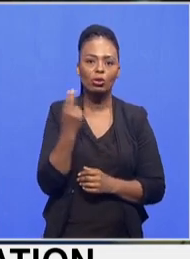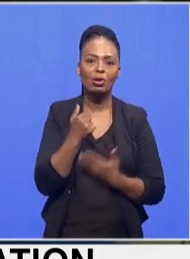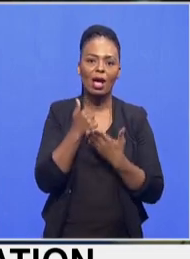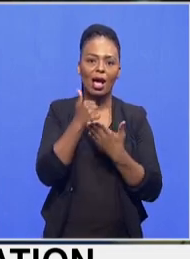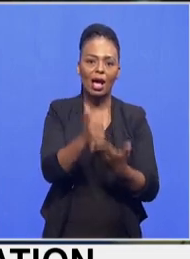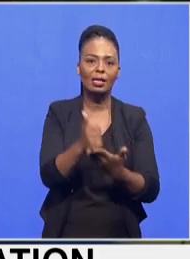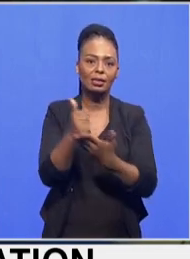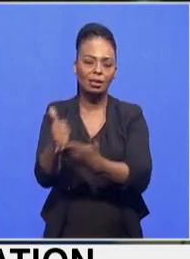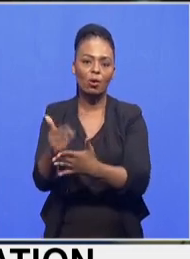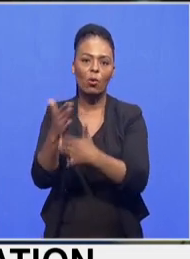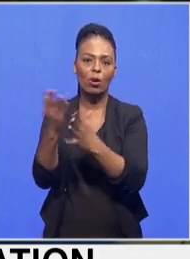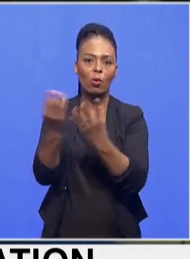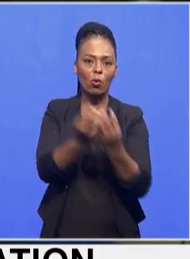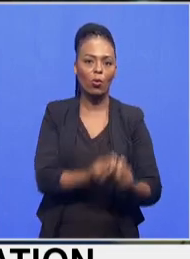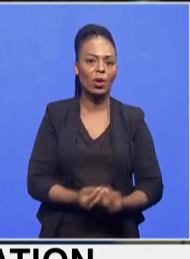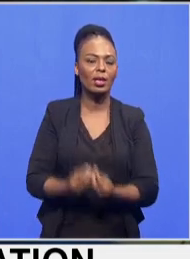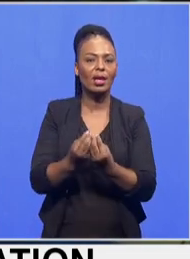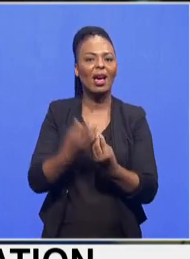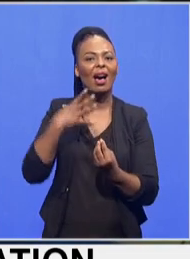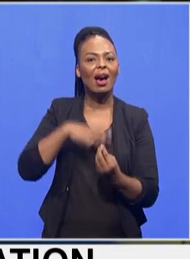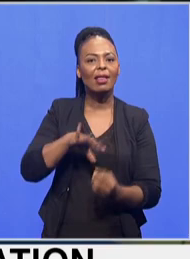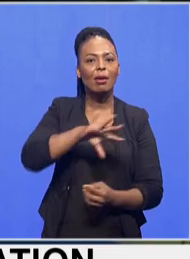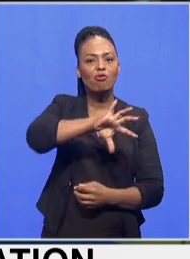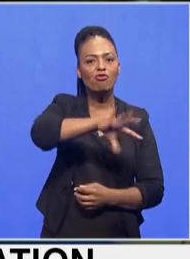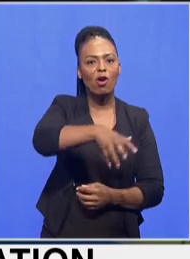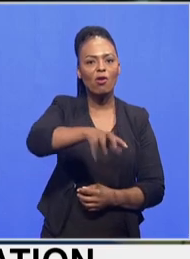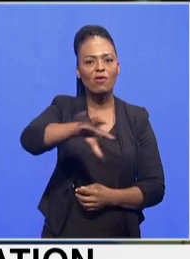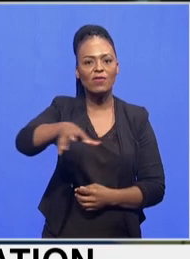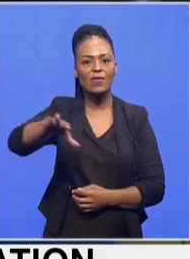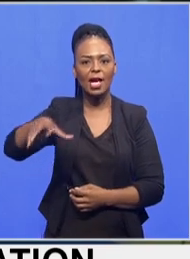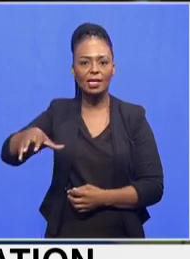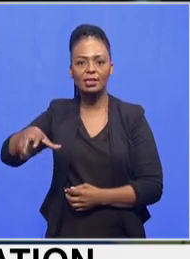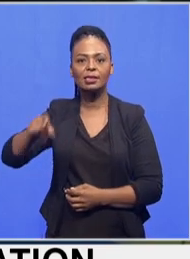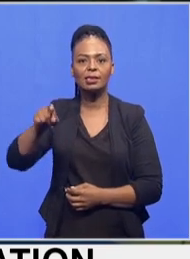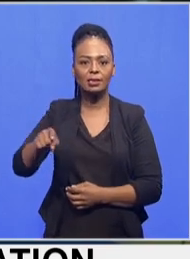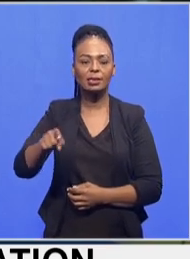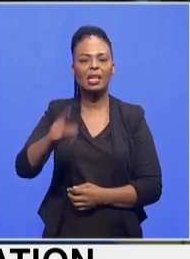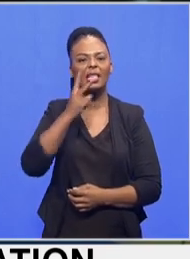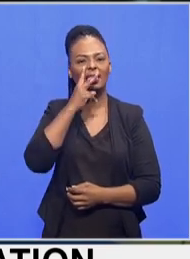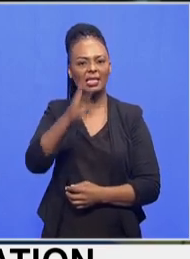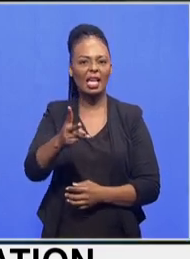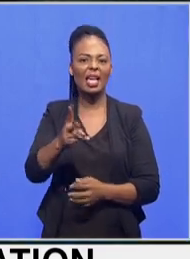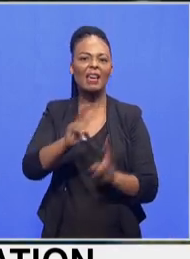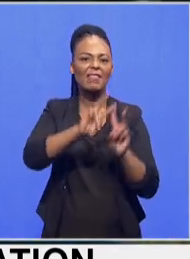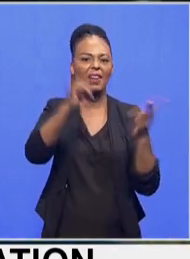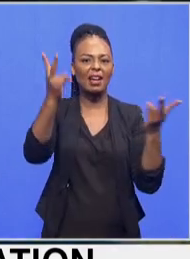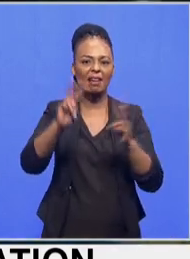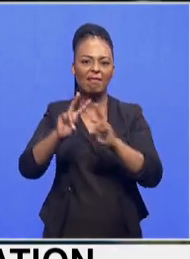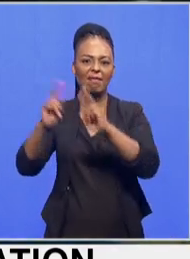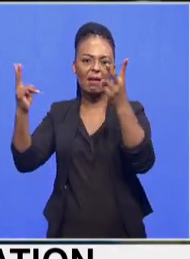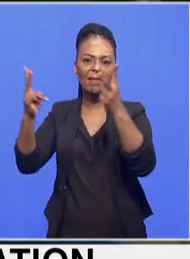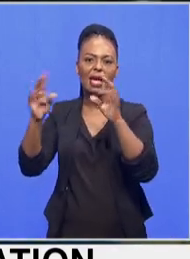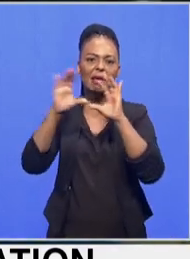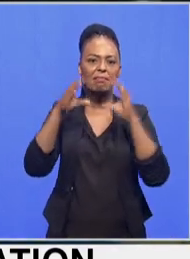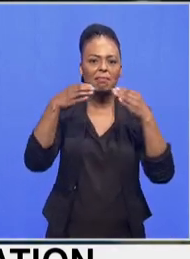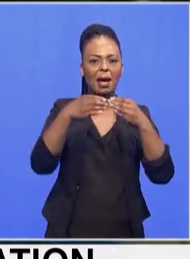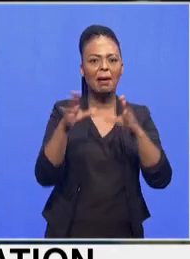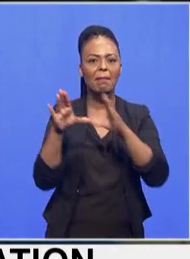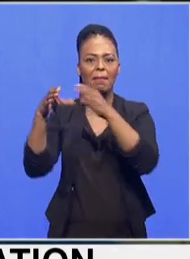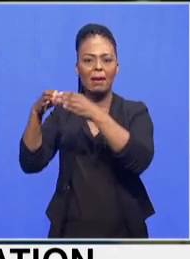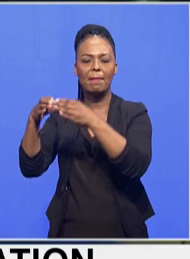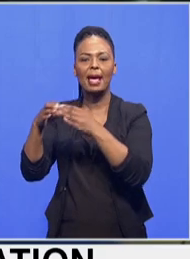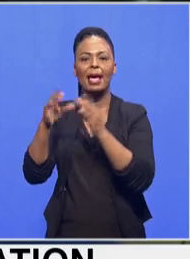or working together with other provinces, because we have seen various sectors, especially the sector